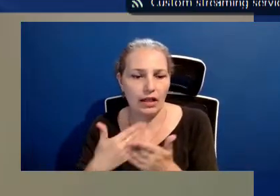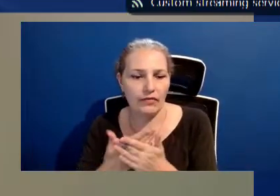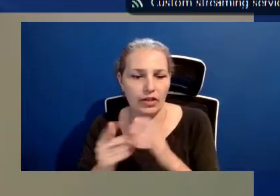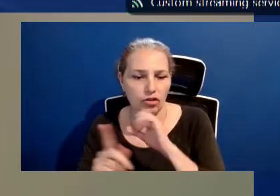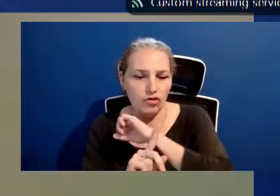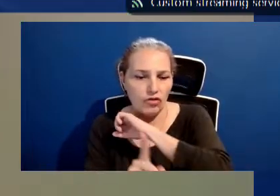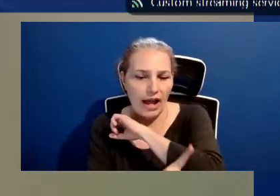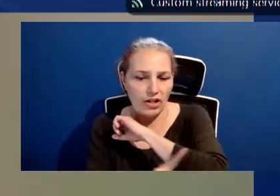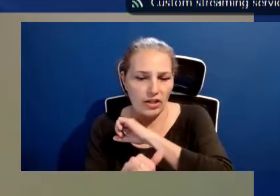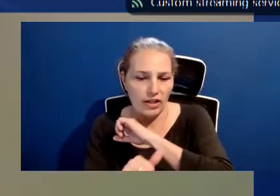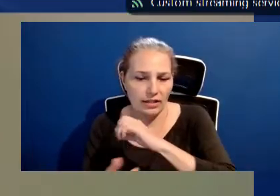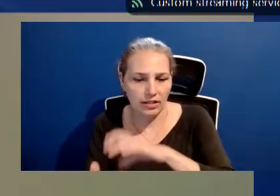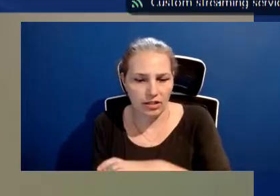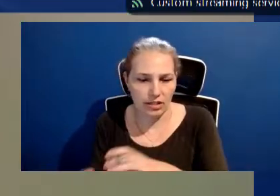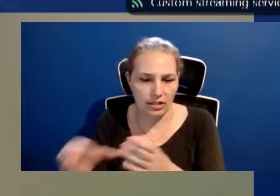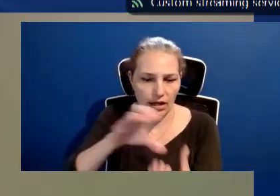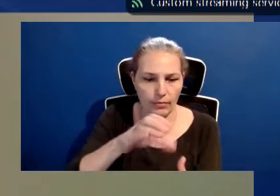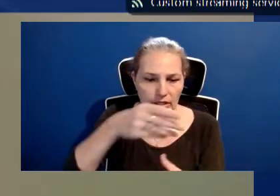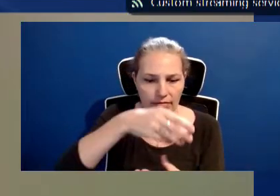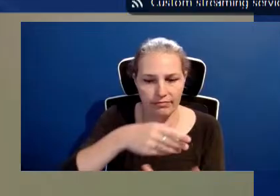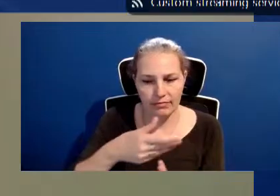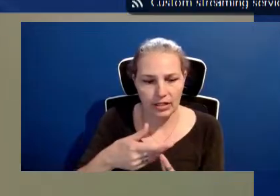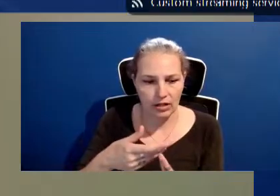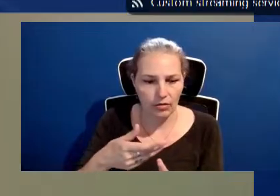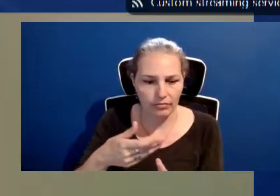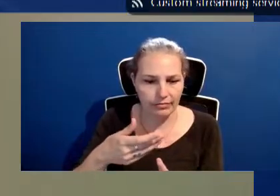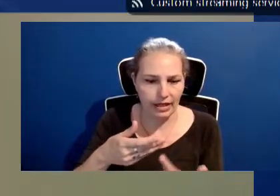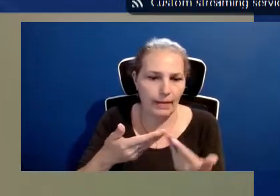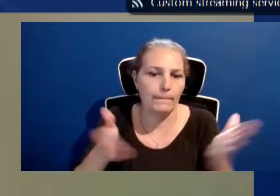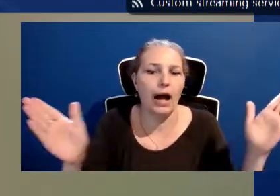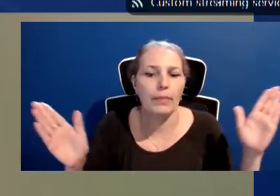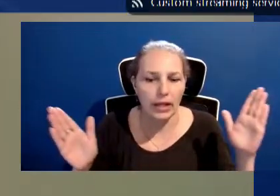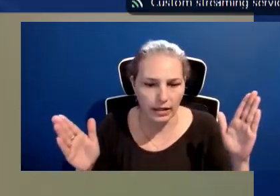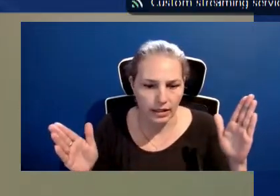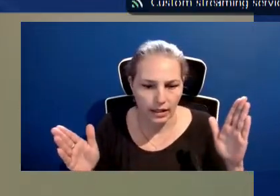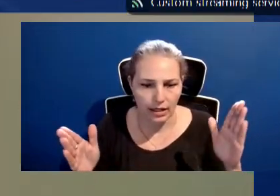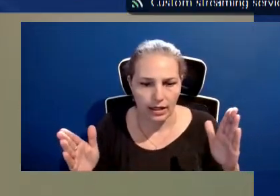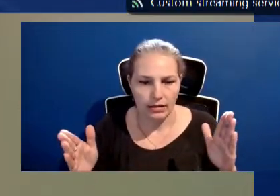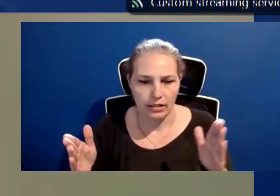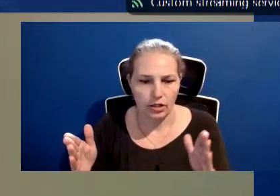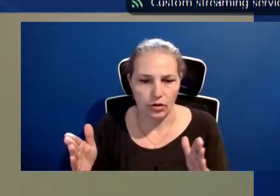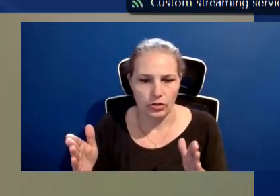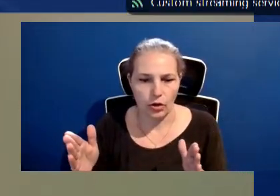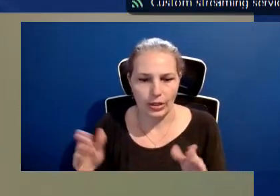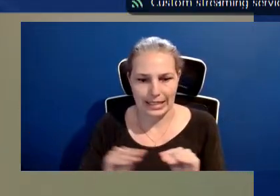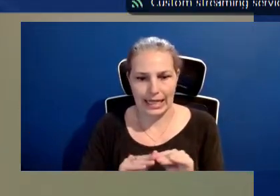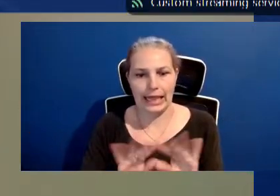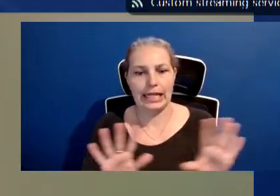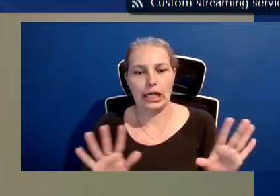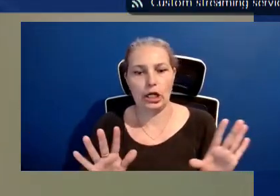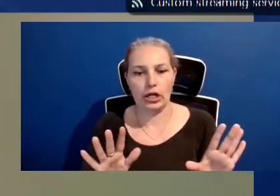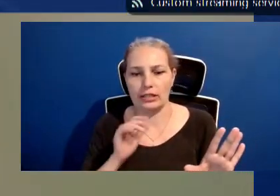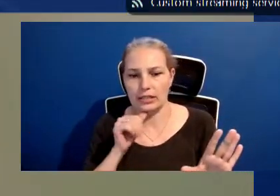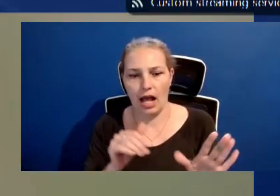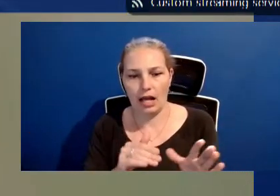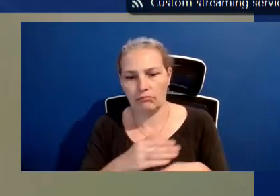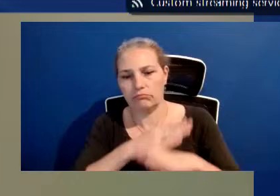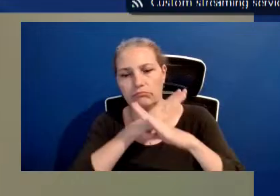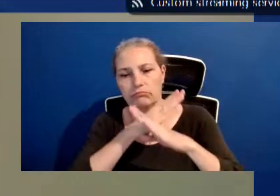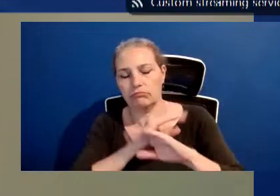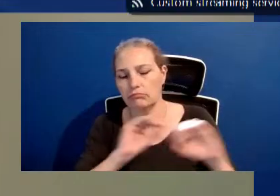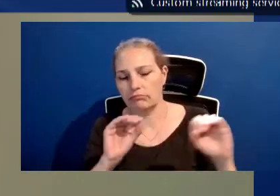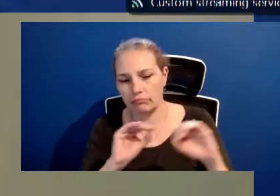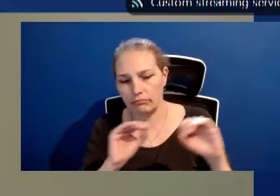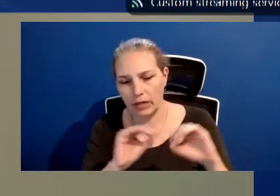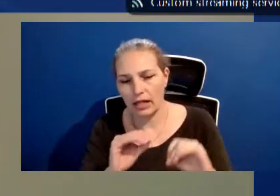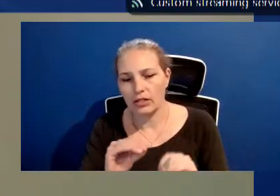is dumped within the public right of way. So we want to make sure that periodically somebody is